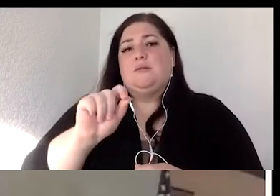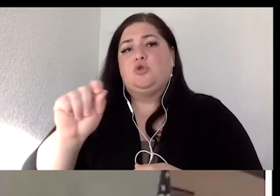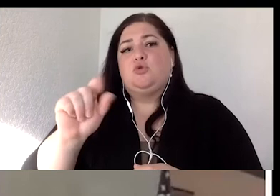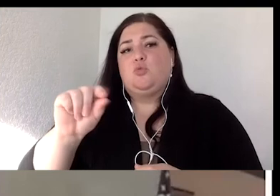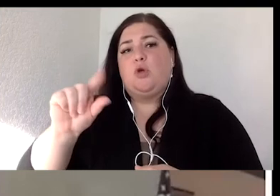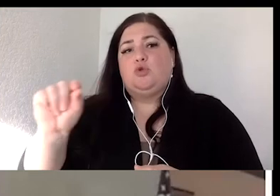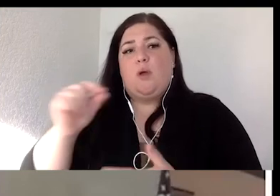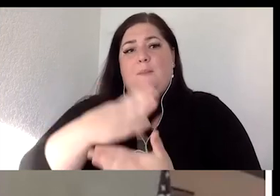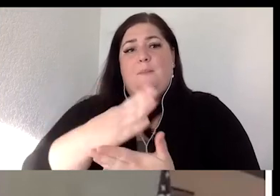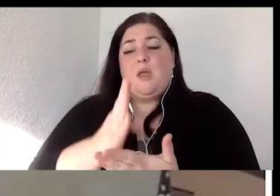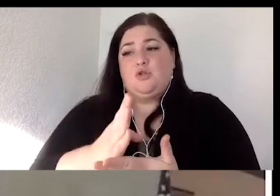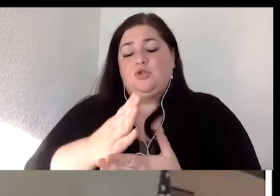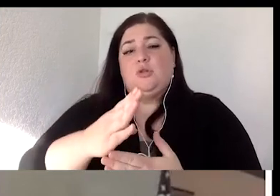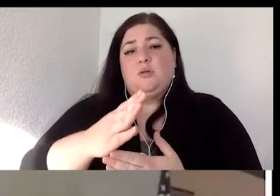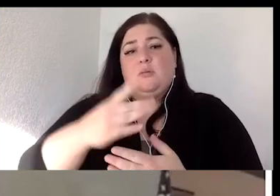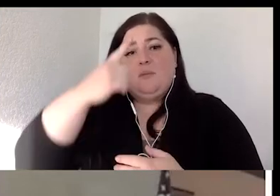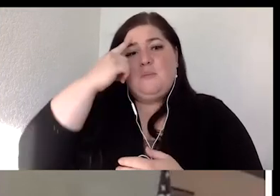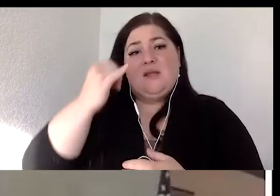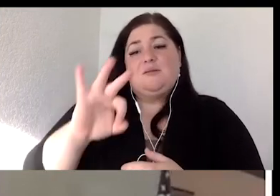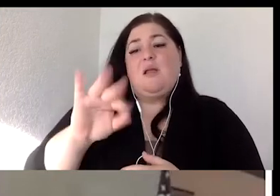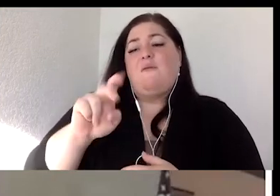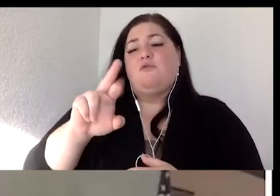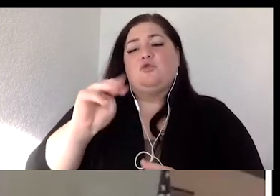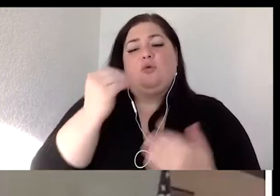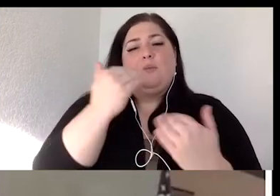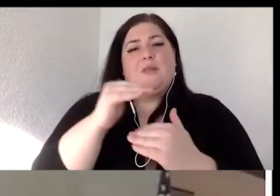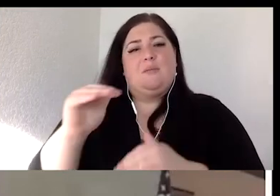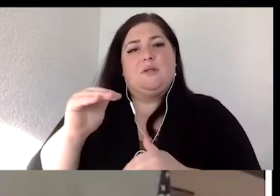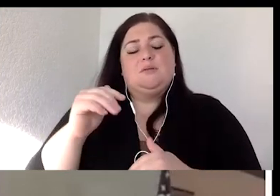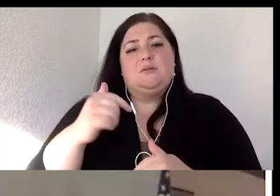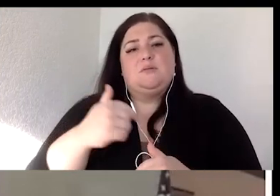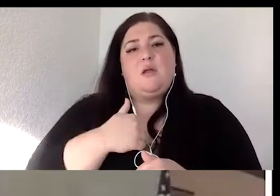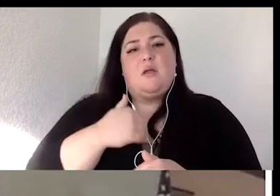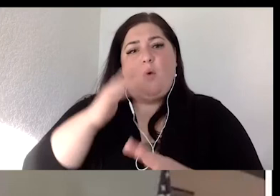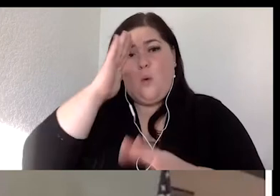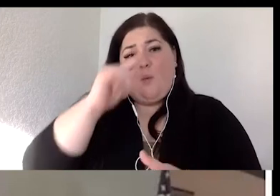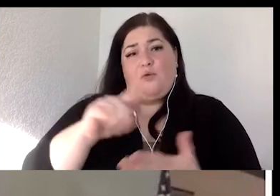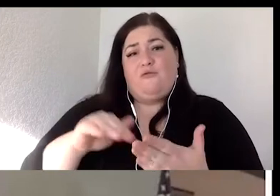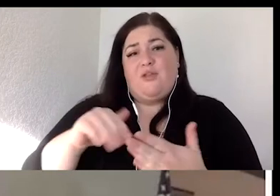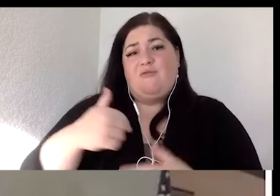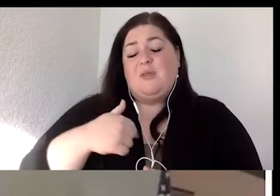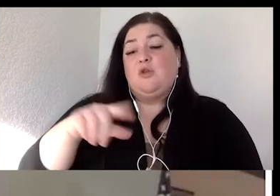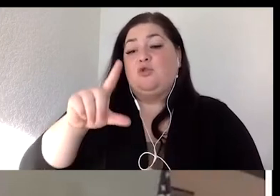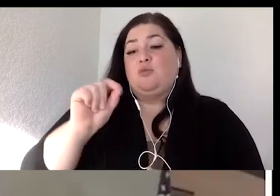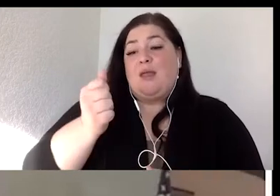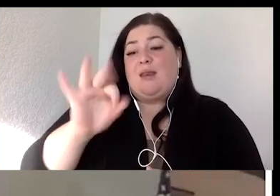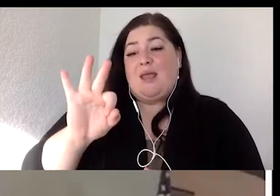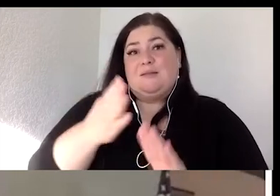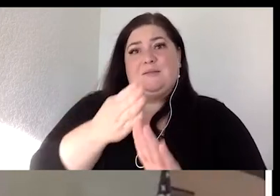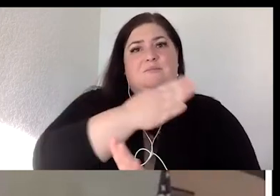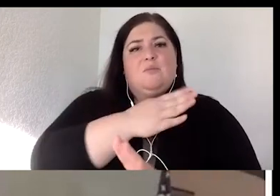And because of term limits, I hope that you'll forgive me for noting this, but prior to 2019, there was